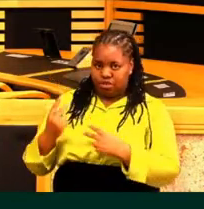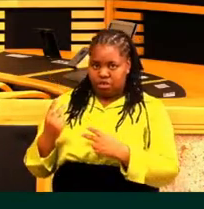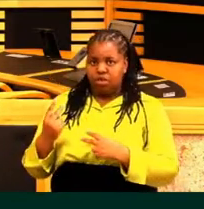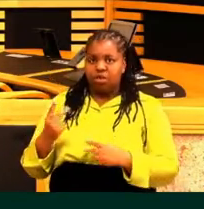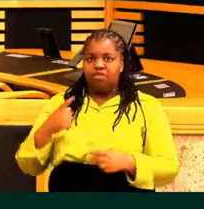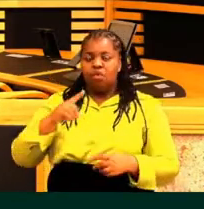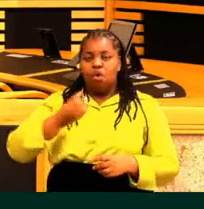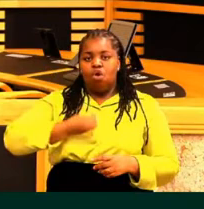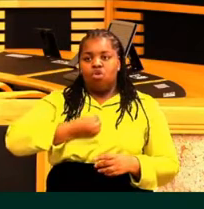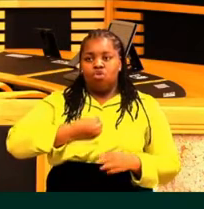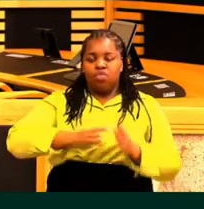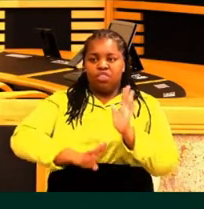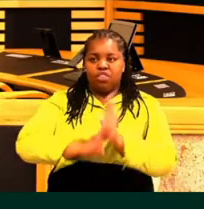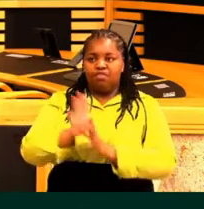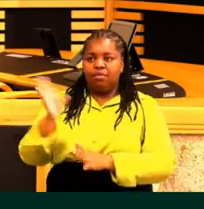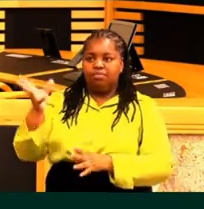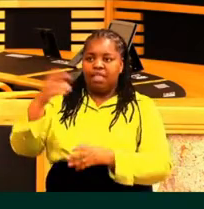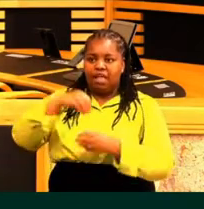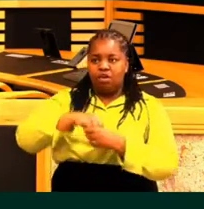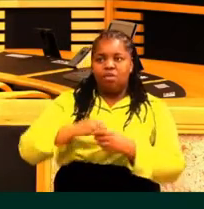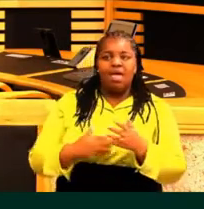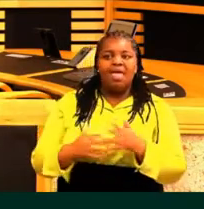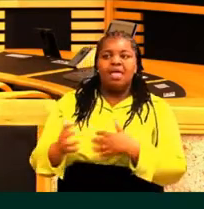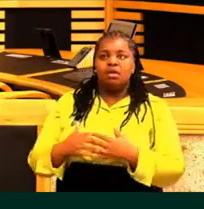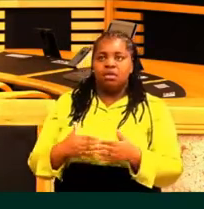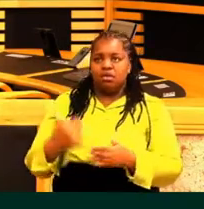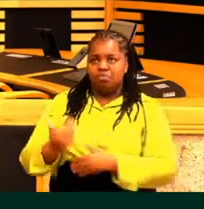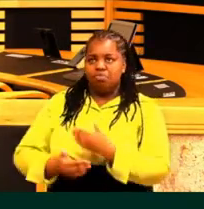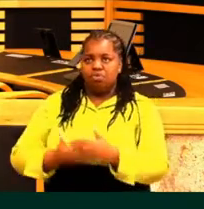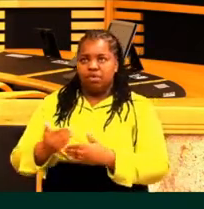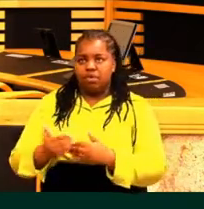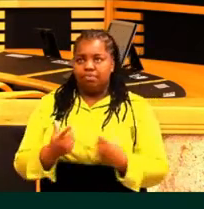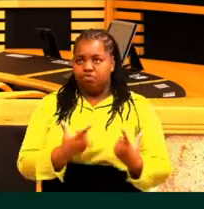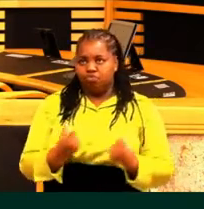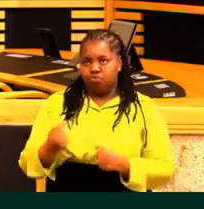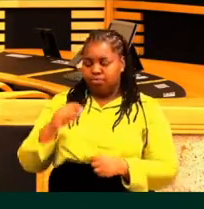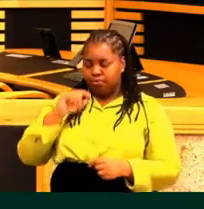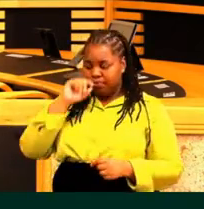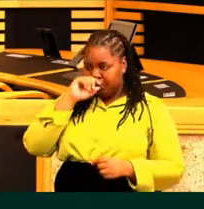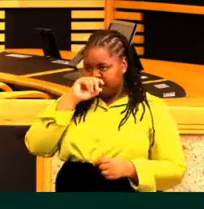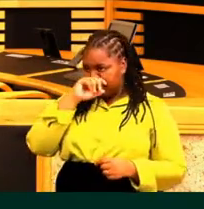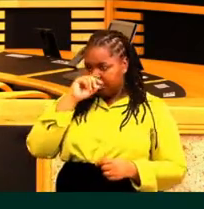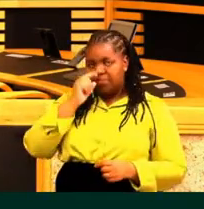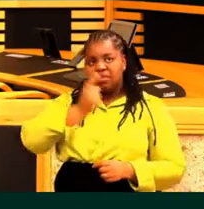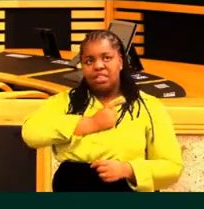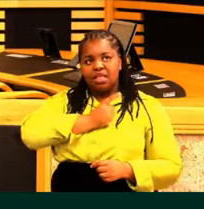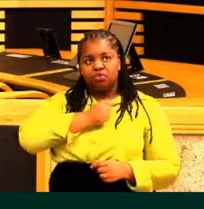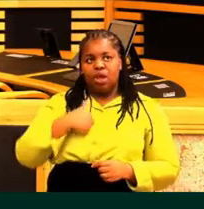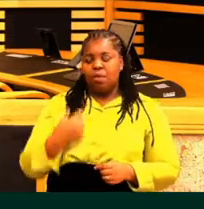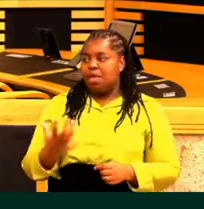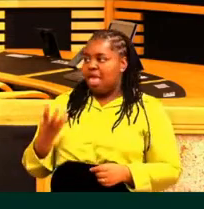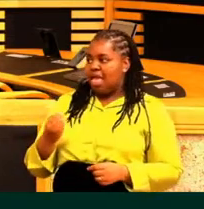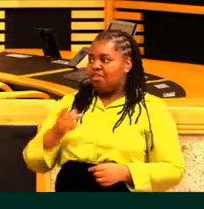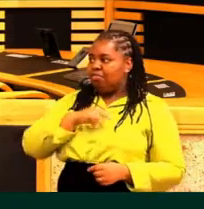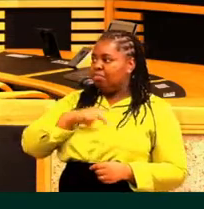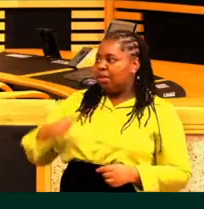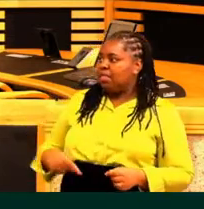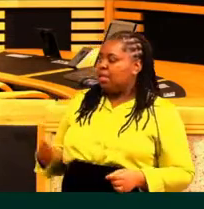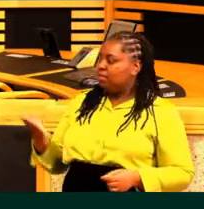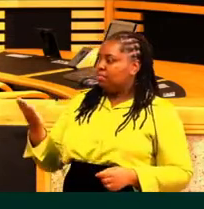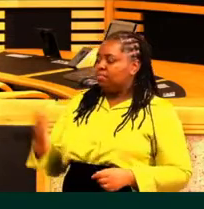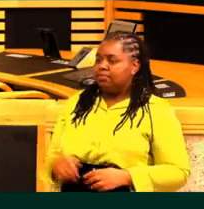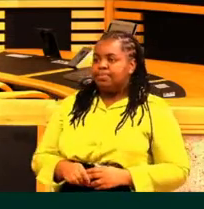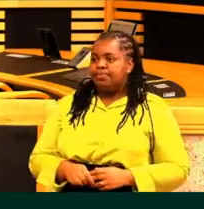on Youth Development including any progress made that's why it's in our premiere